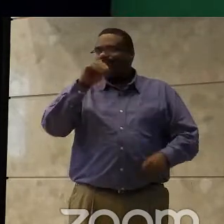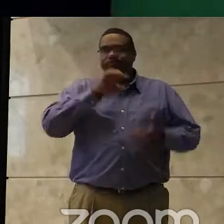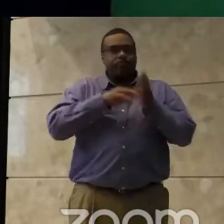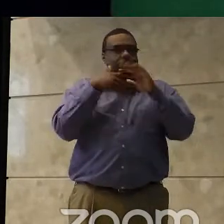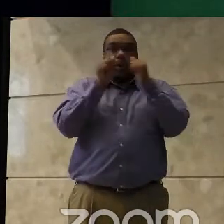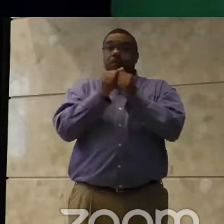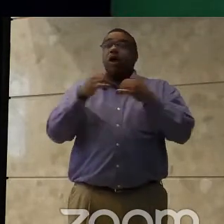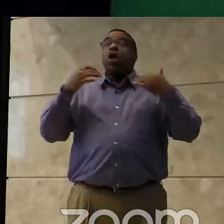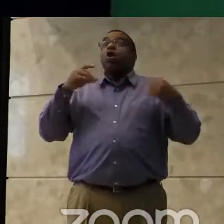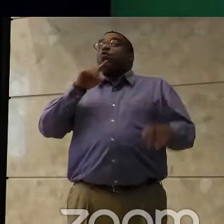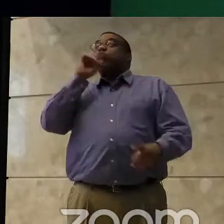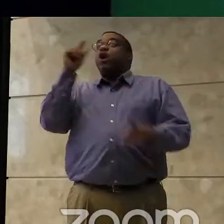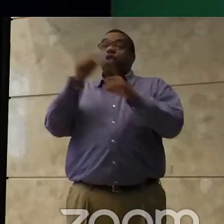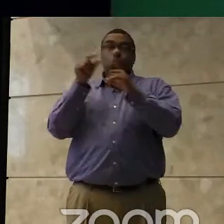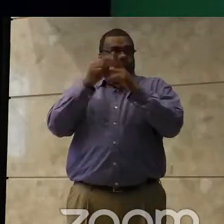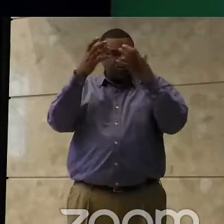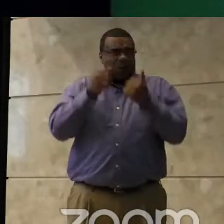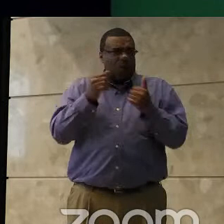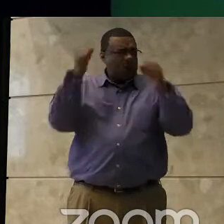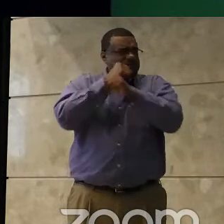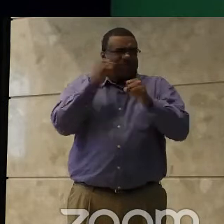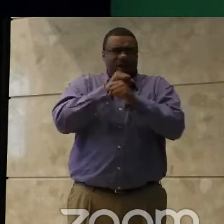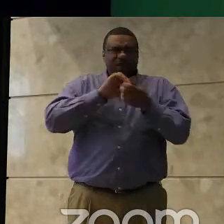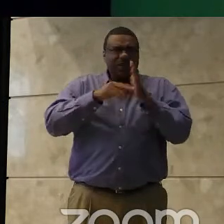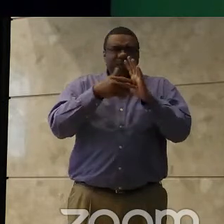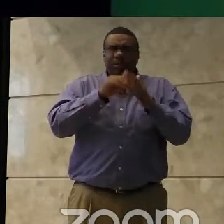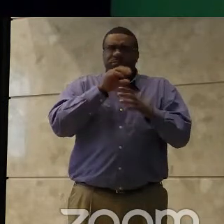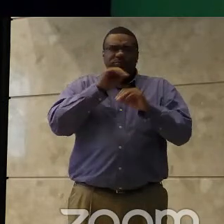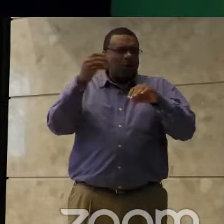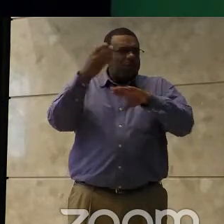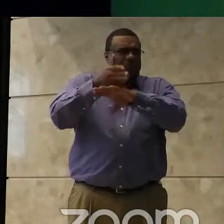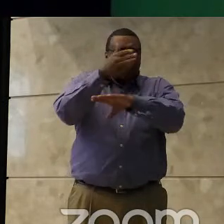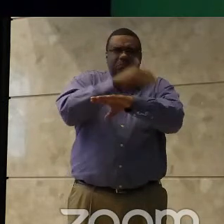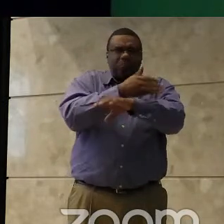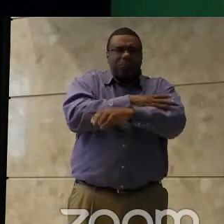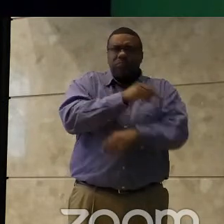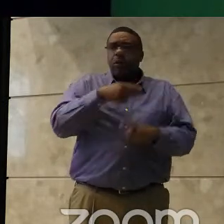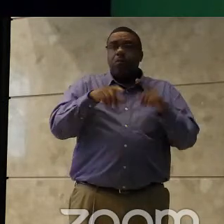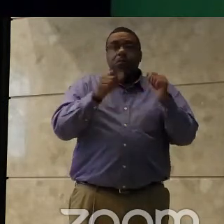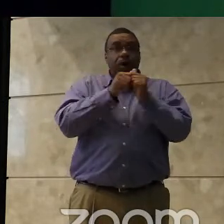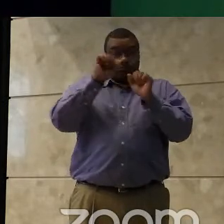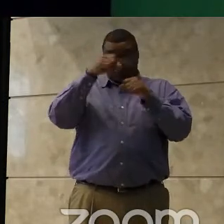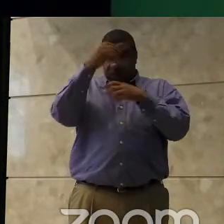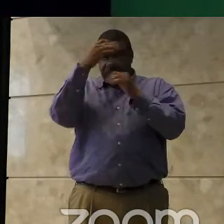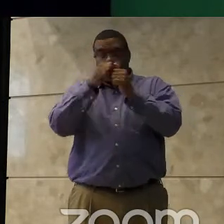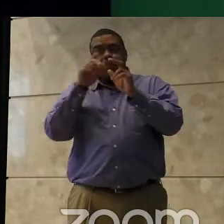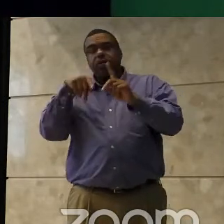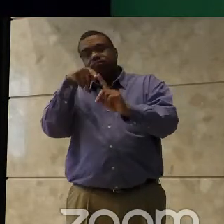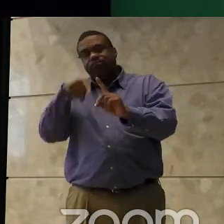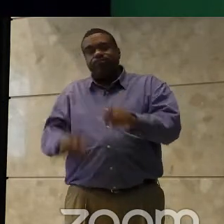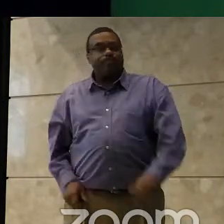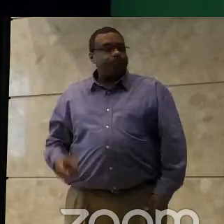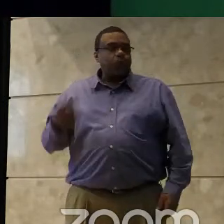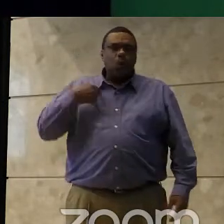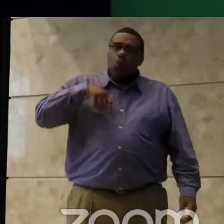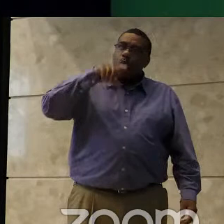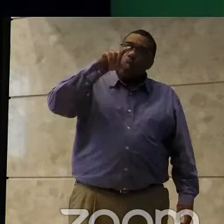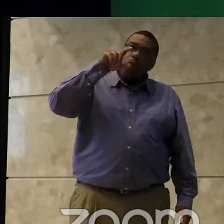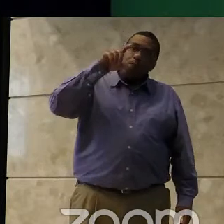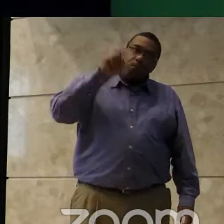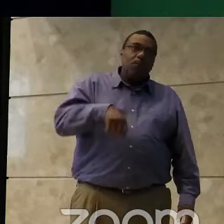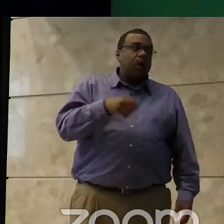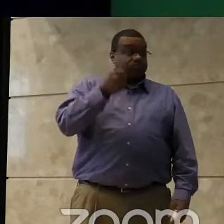to the point where they just want to fight each other, we're not making any progress. But I can say to anybody, we need to know